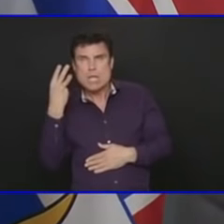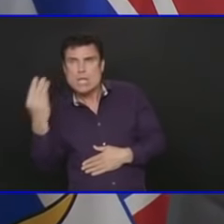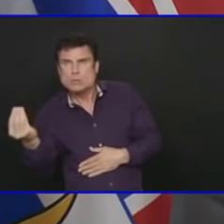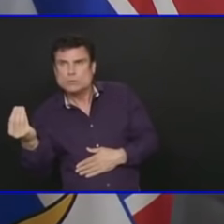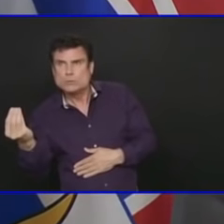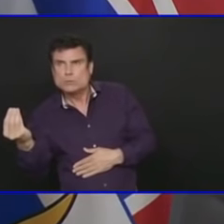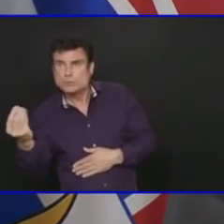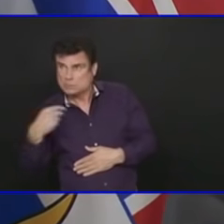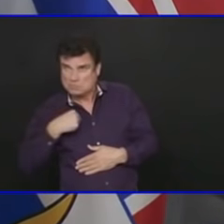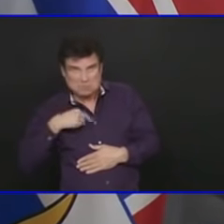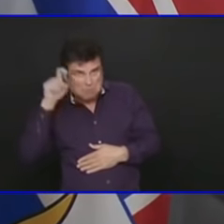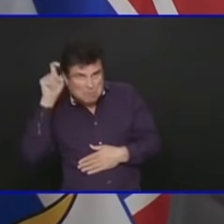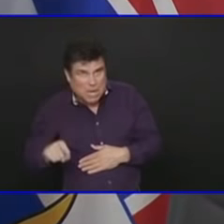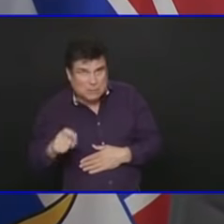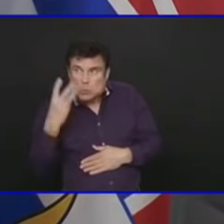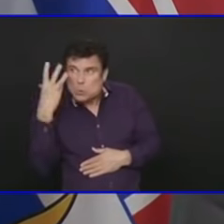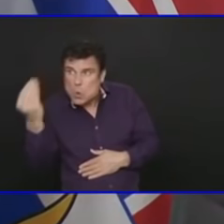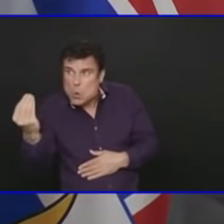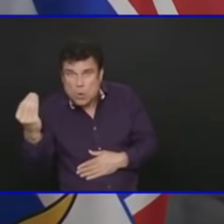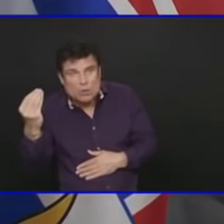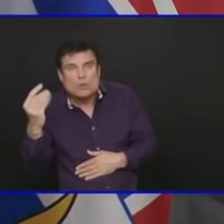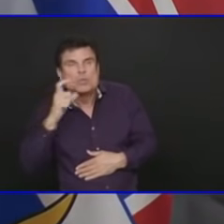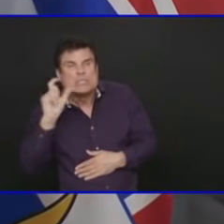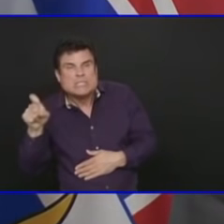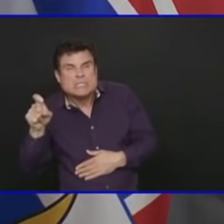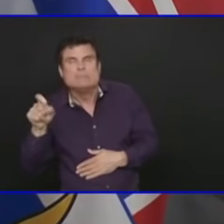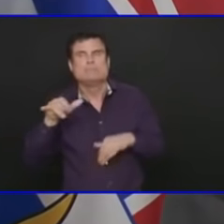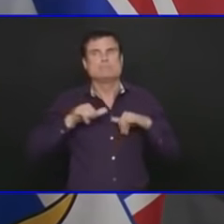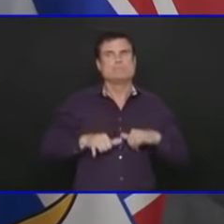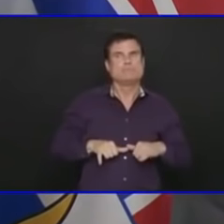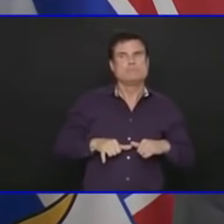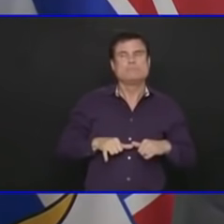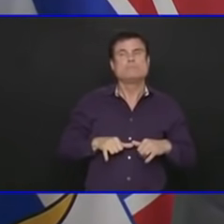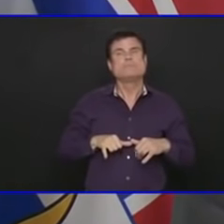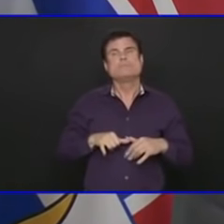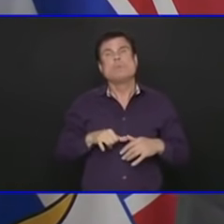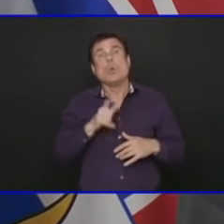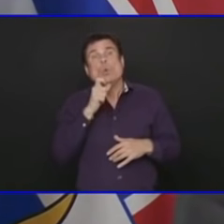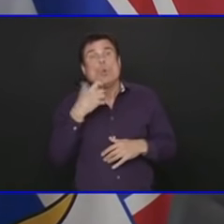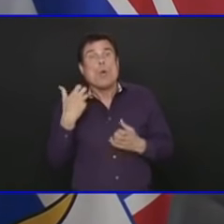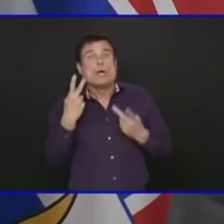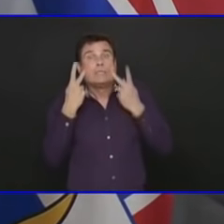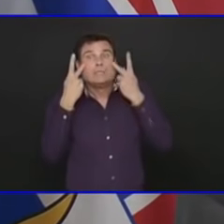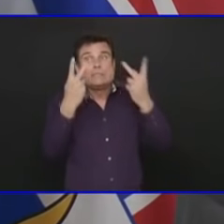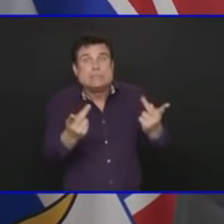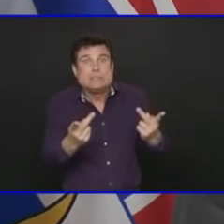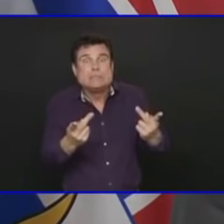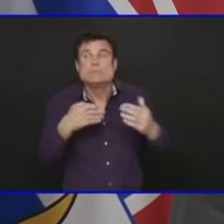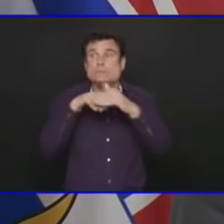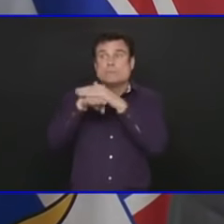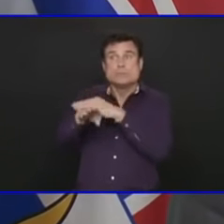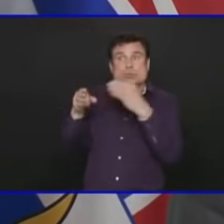we see at checkout. On our way into the grocery store, we experience administrative solutions. We wait